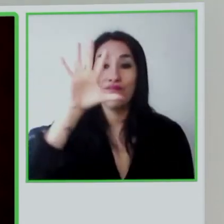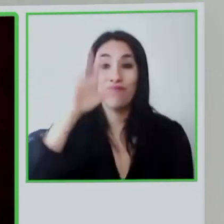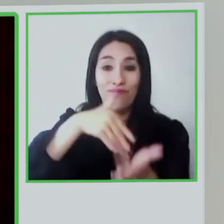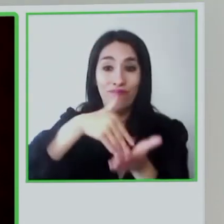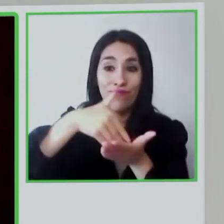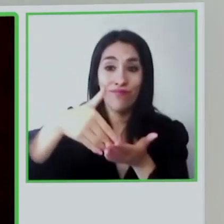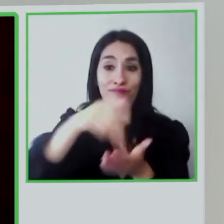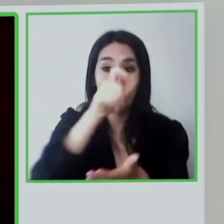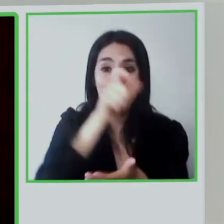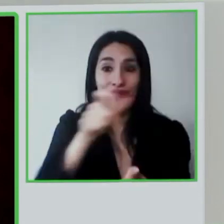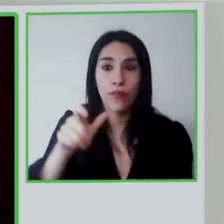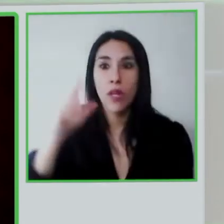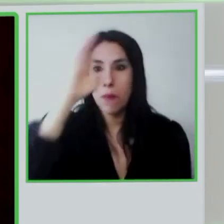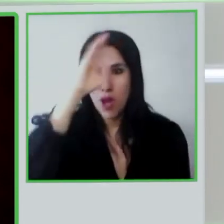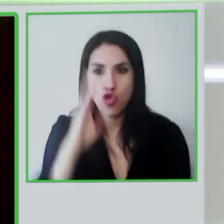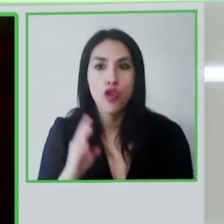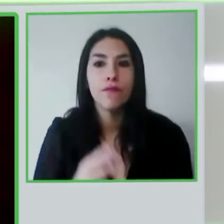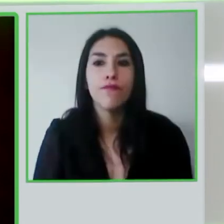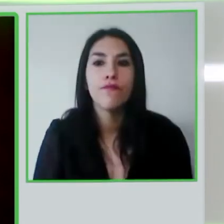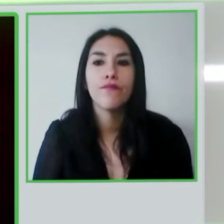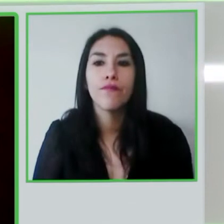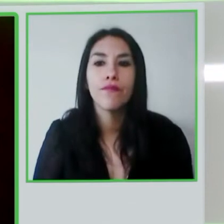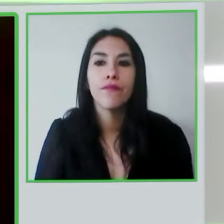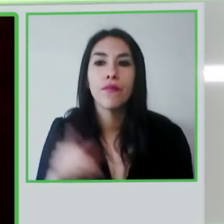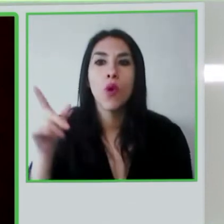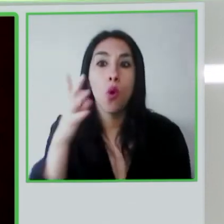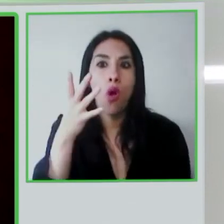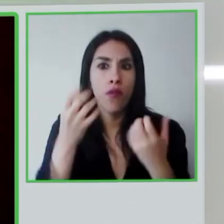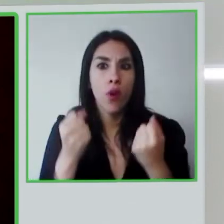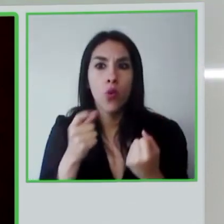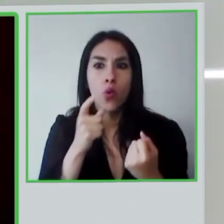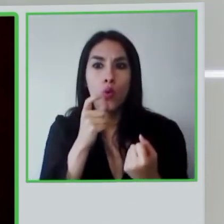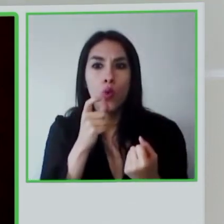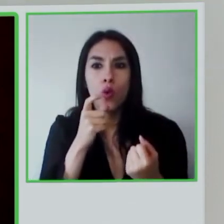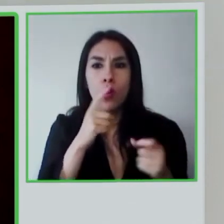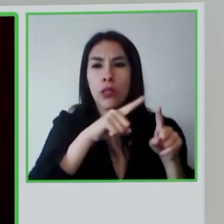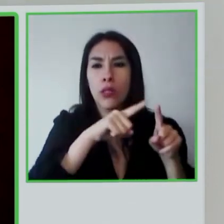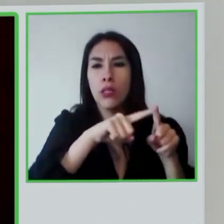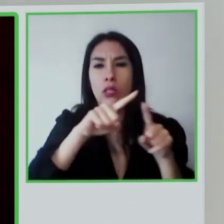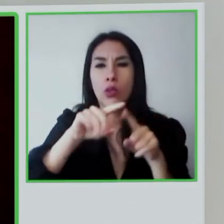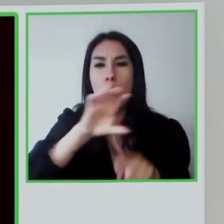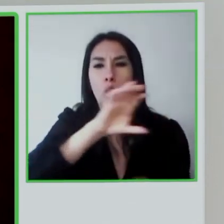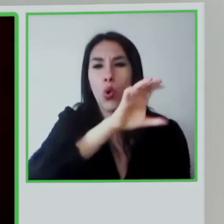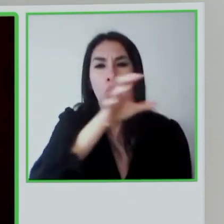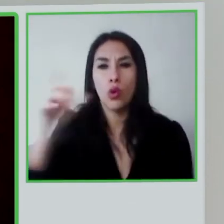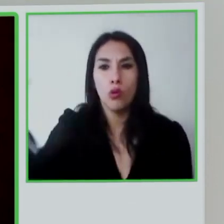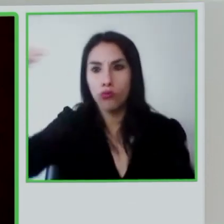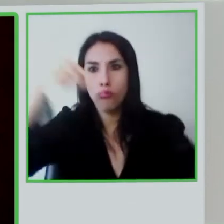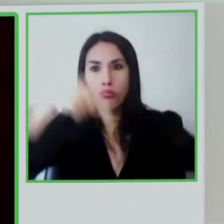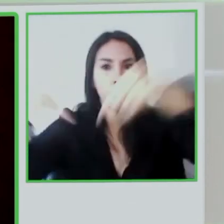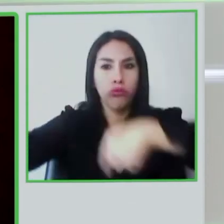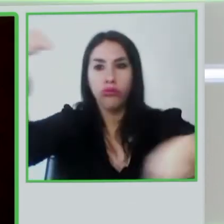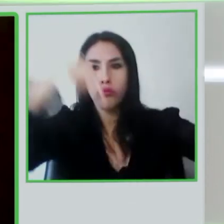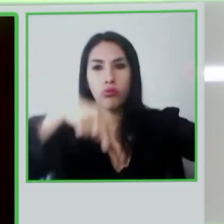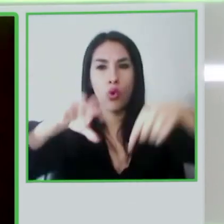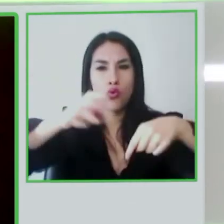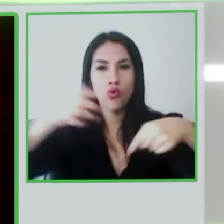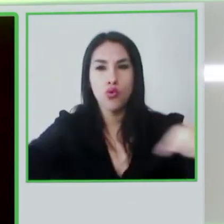have the impact of migraines, for instance, and how they can do their work better.